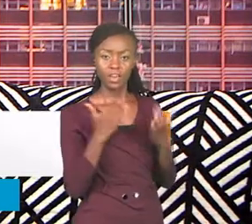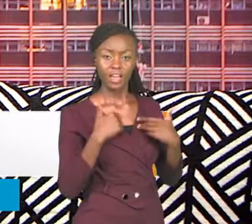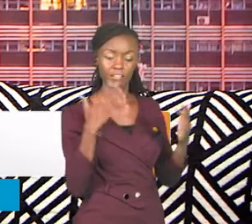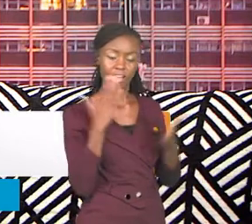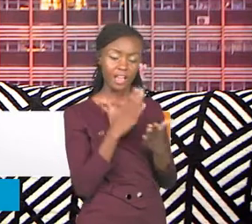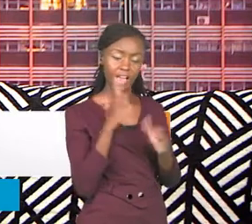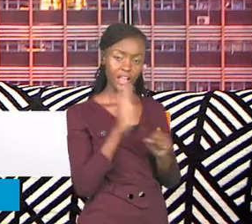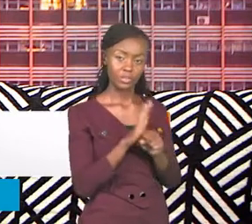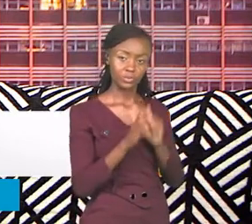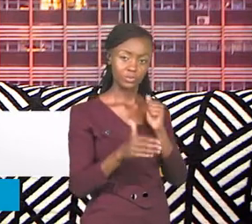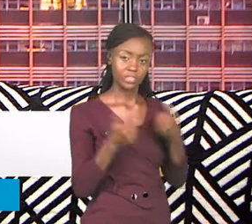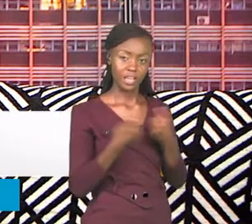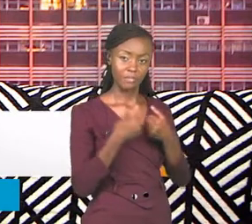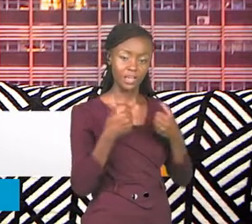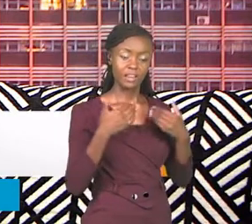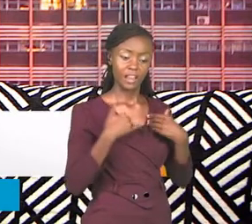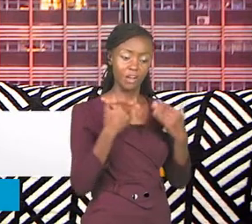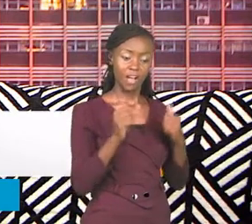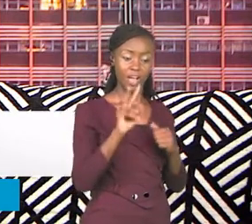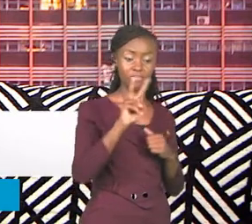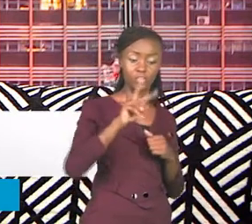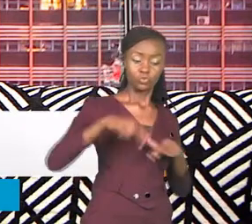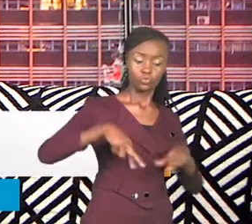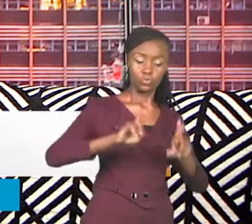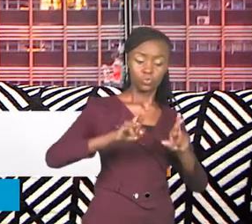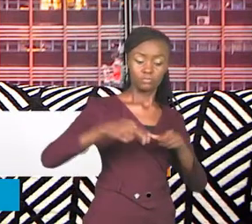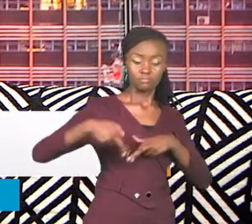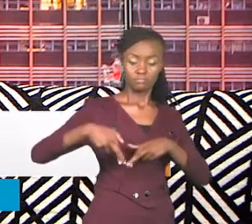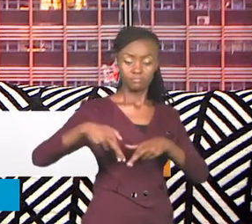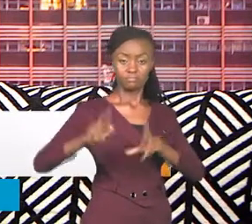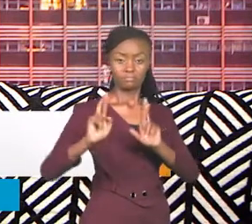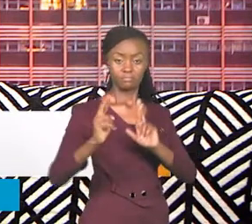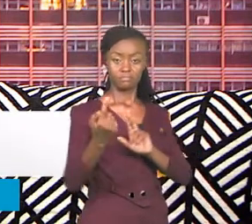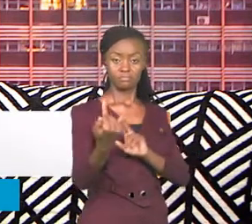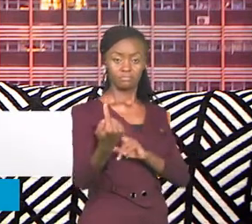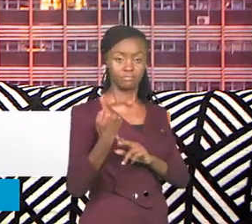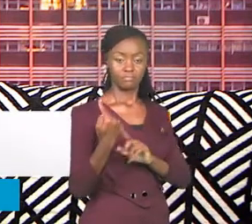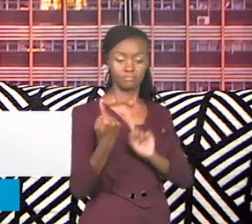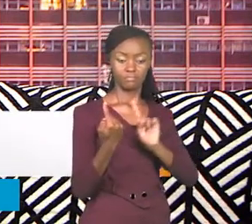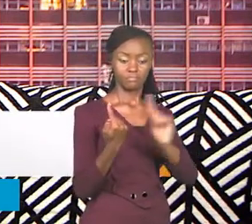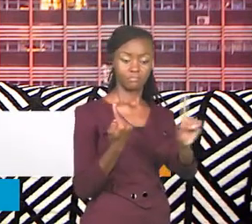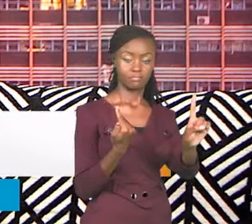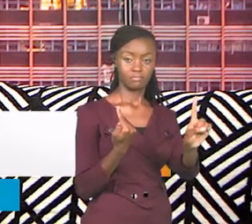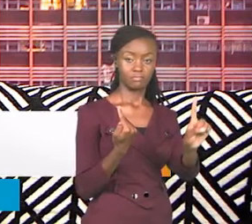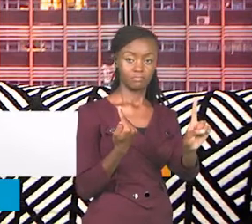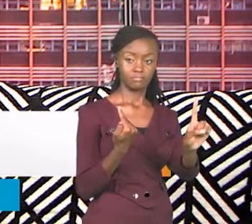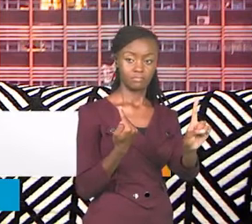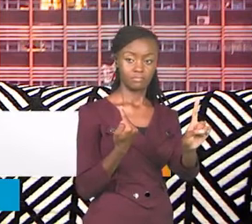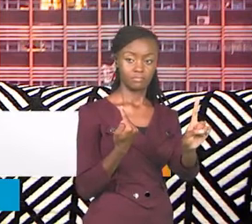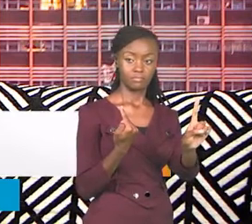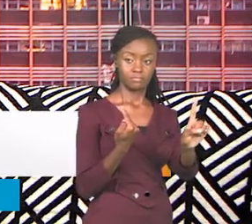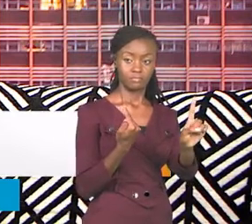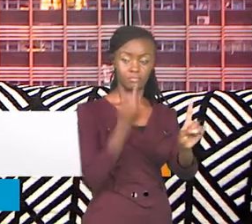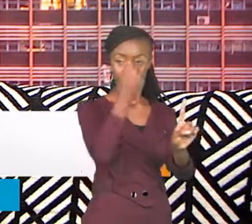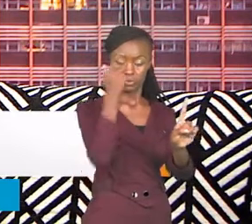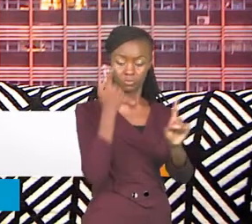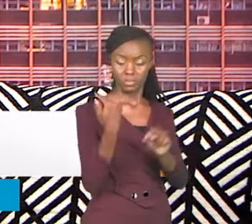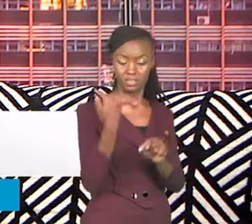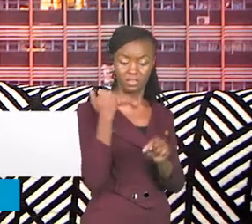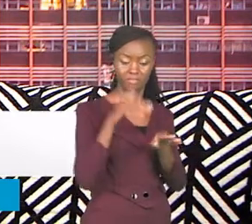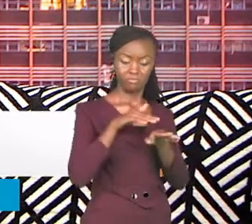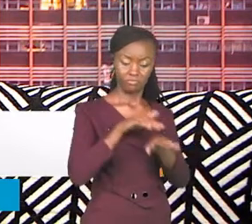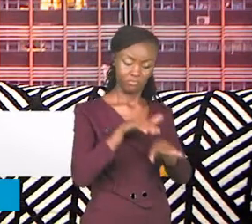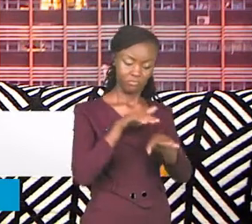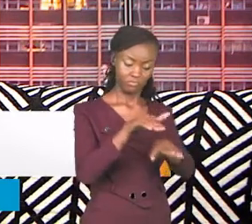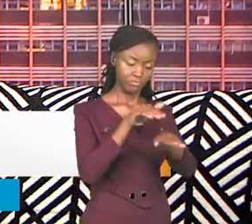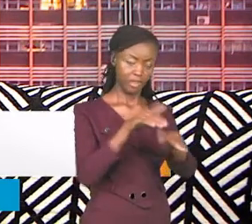are dueling that road. Mm-hmm. And other than dueling that road, so that we ease traffic, because it was just the traffic then was, there was a lot of